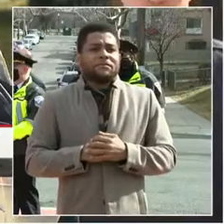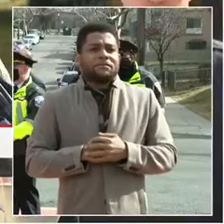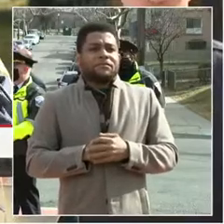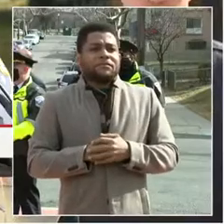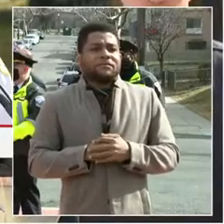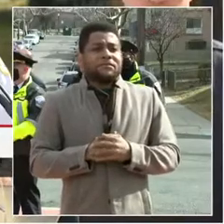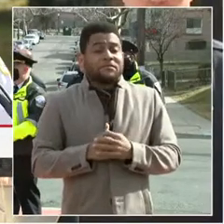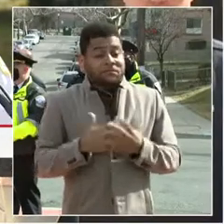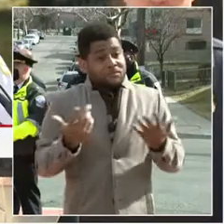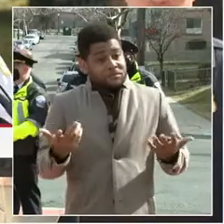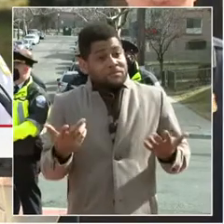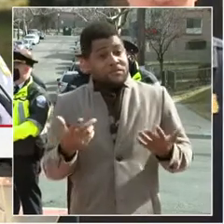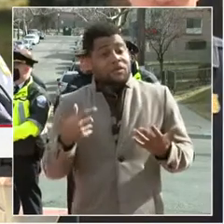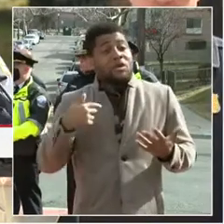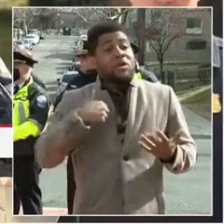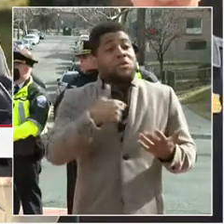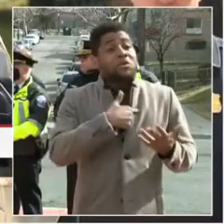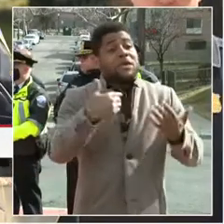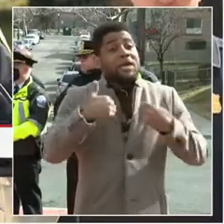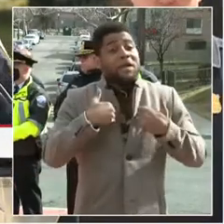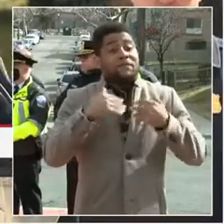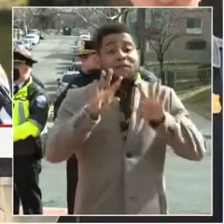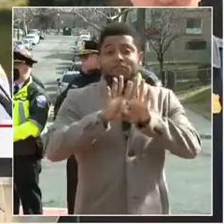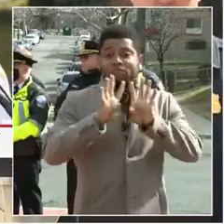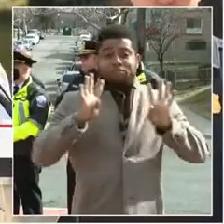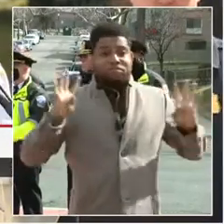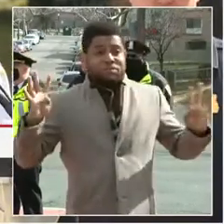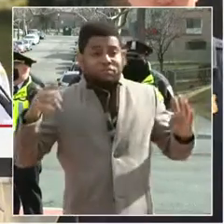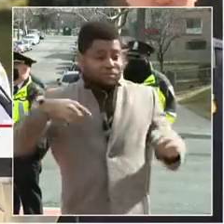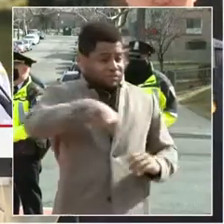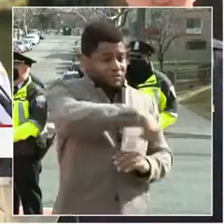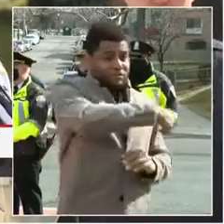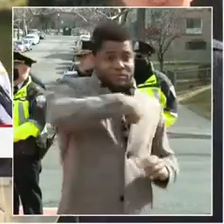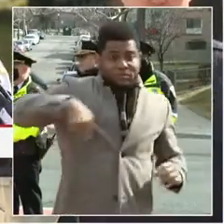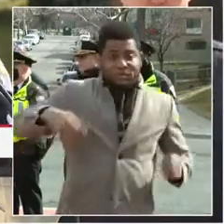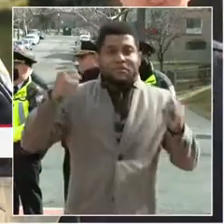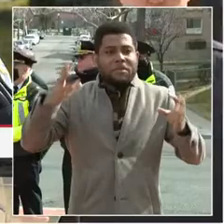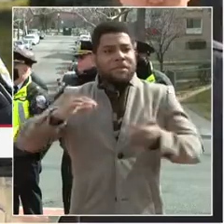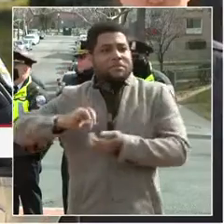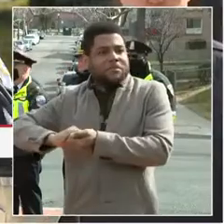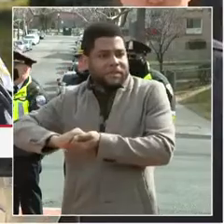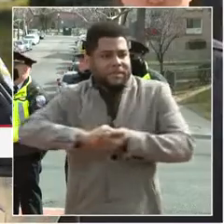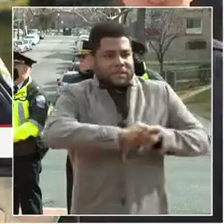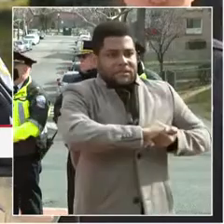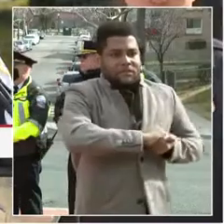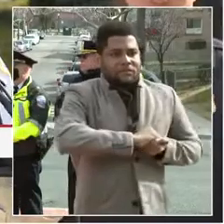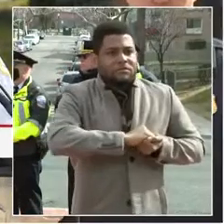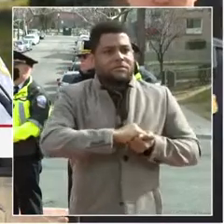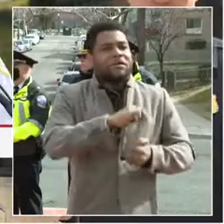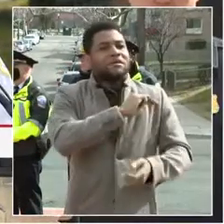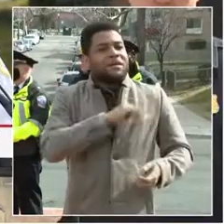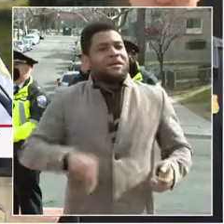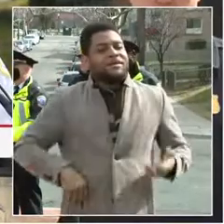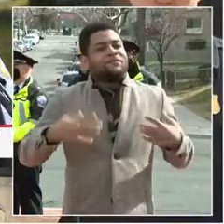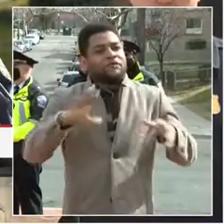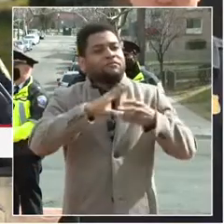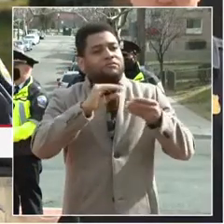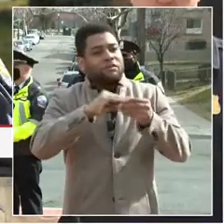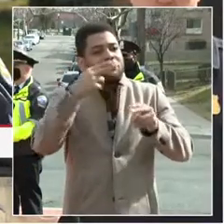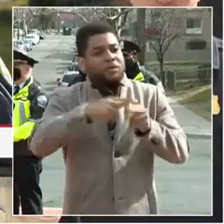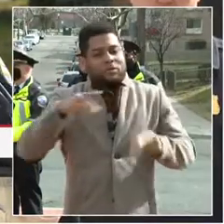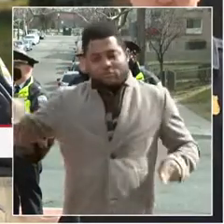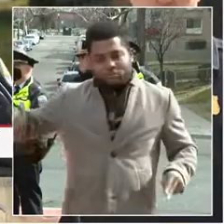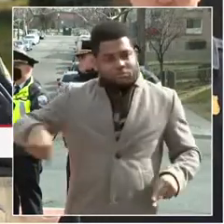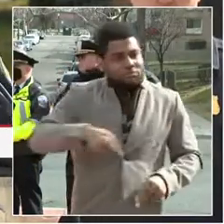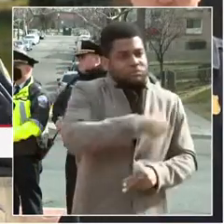We are joined today by many of our partners in the criminal justice system, as the mayor has already talked about. MPD strategies